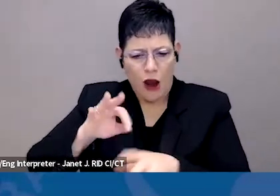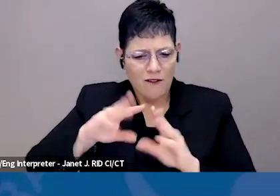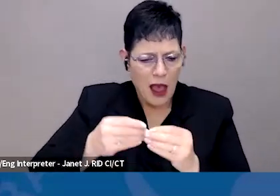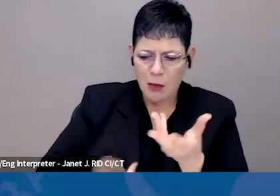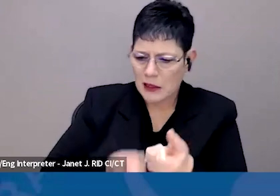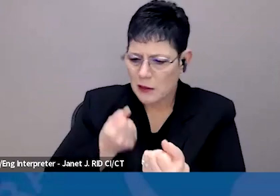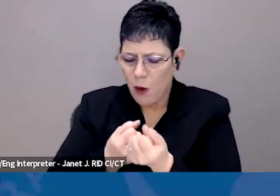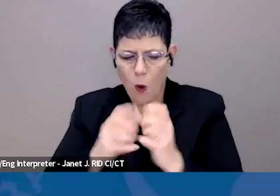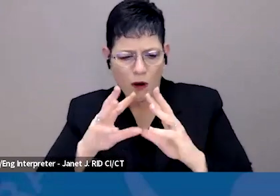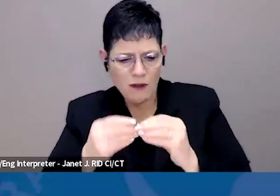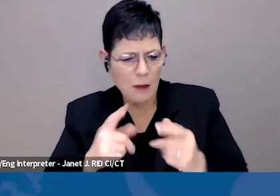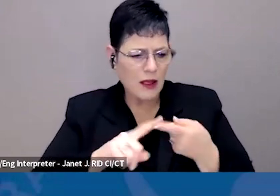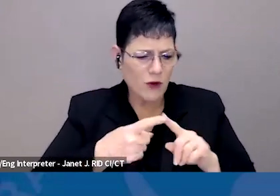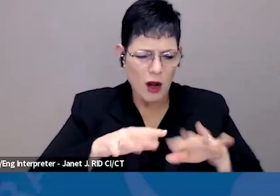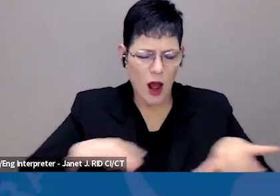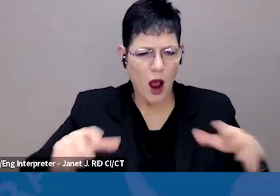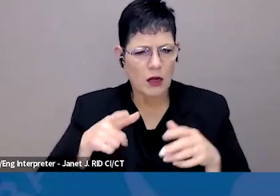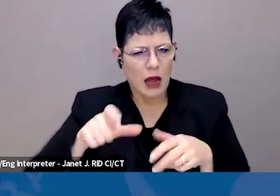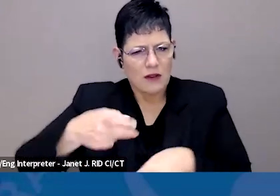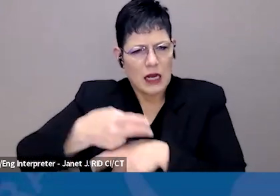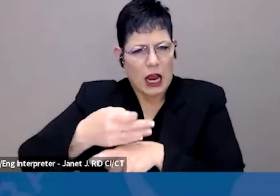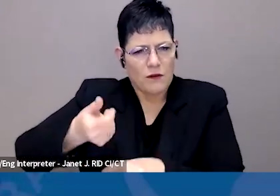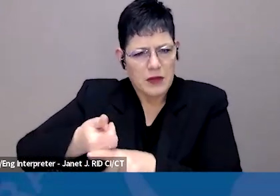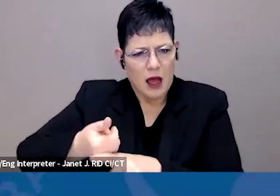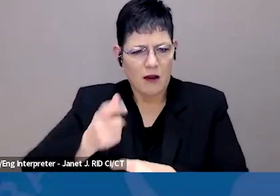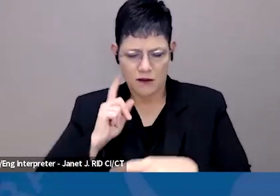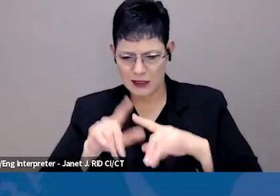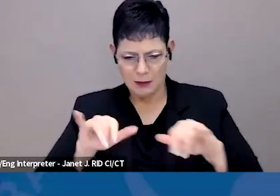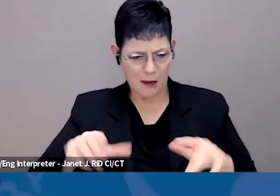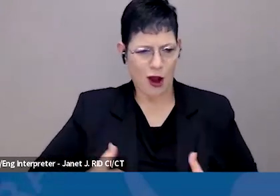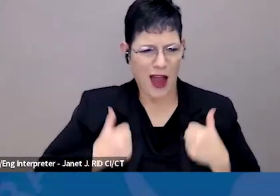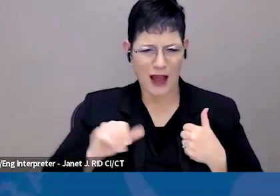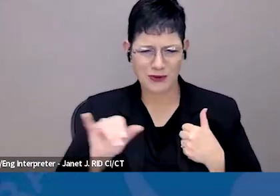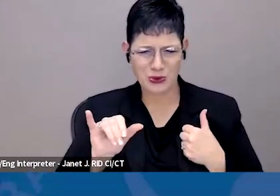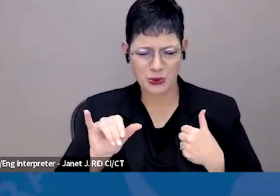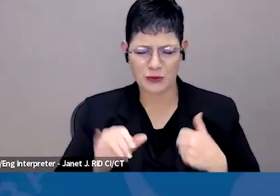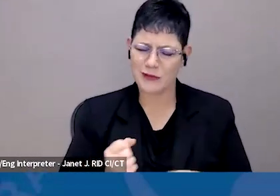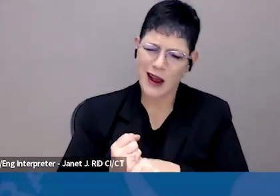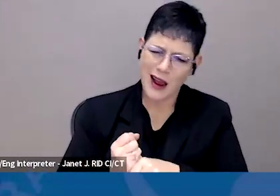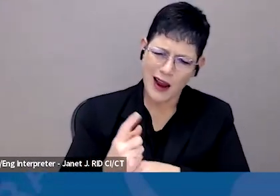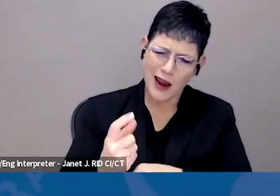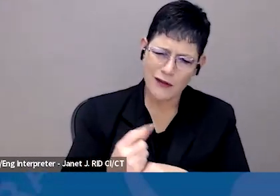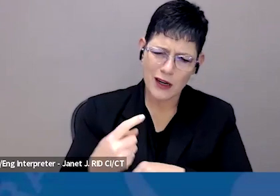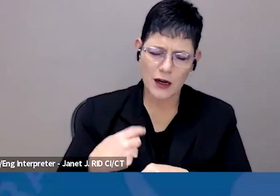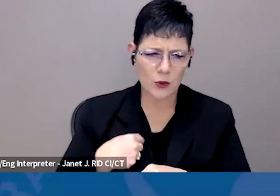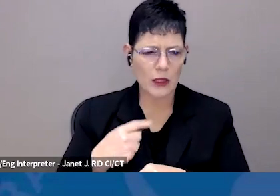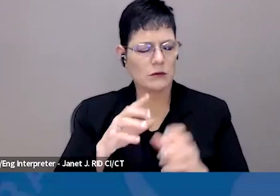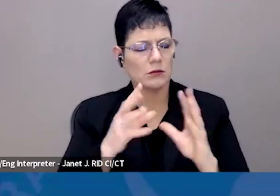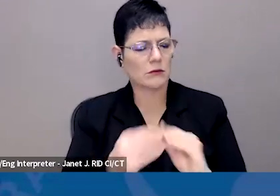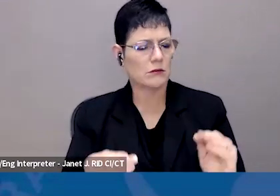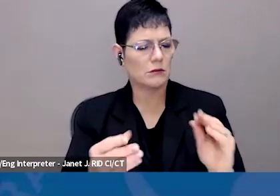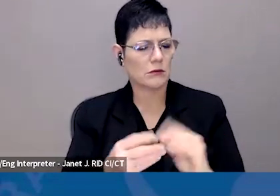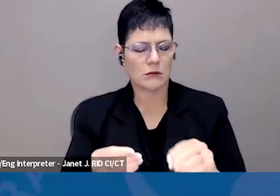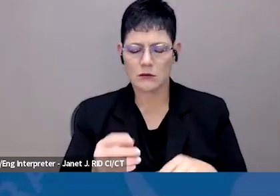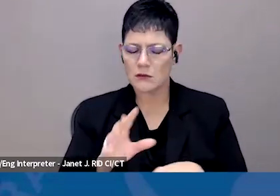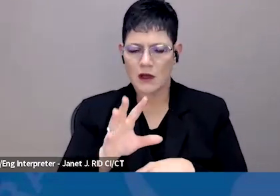their loved ones and taking care of themselves and their other responsibilities. Year after year, we speak about the more than 50%